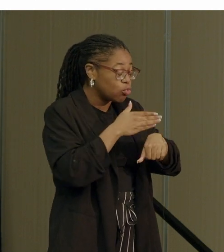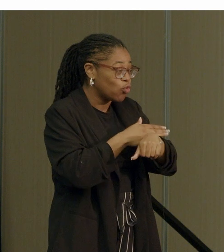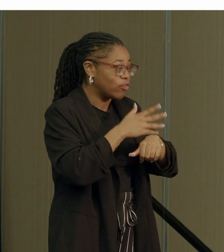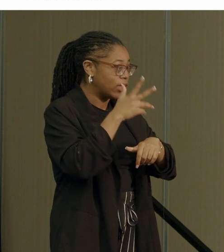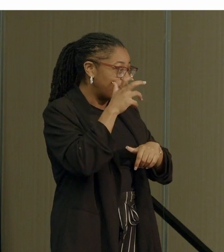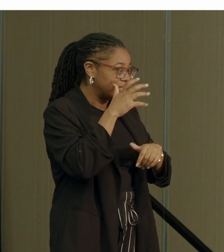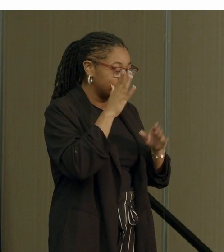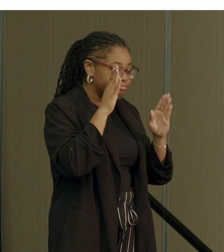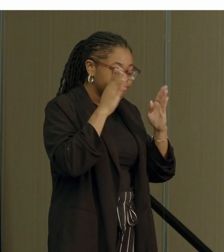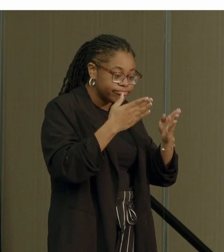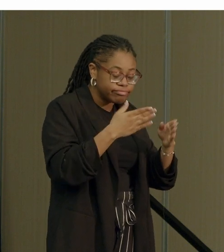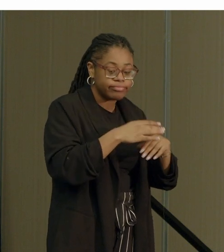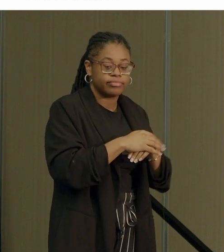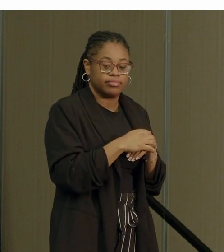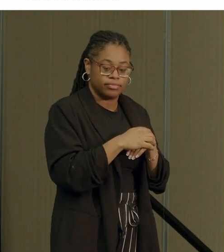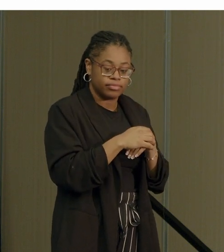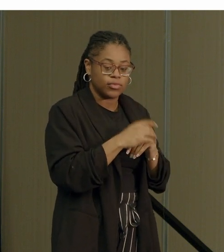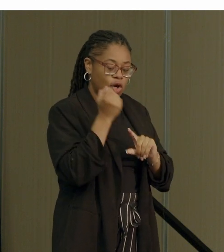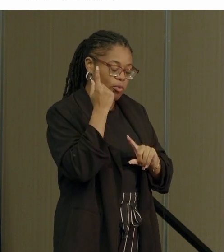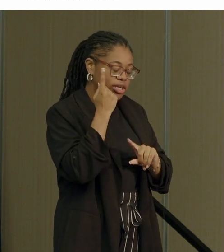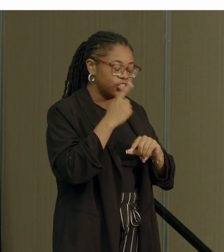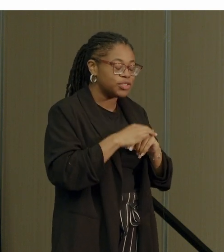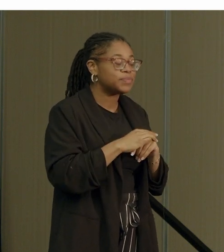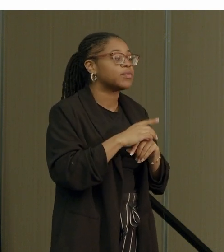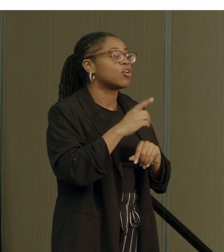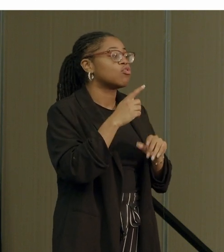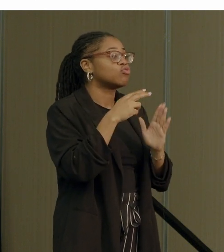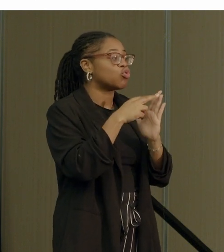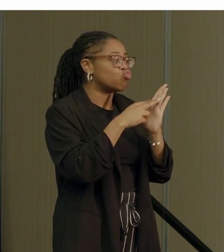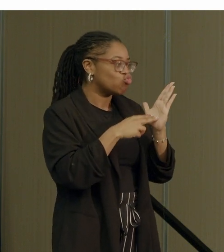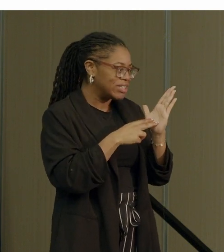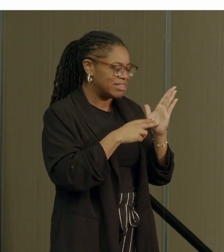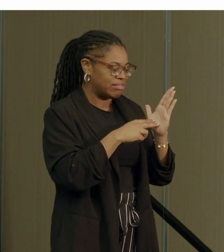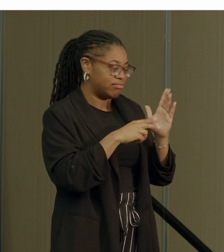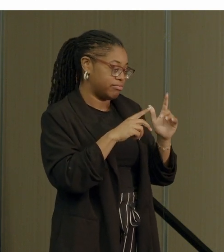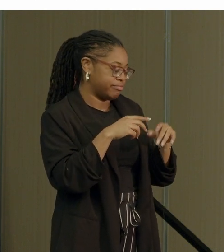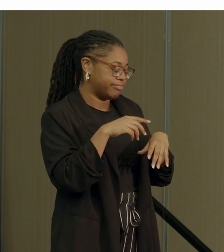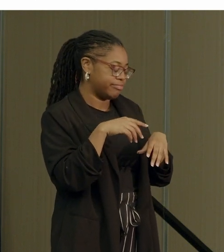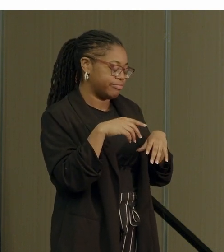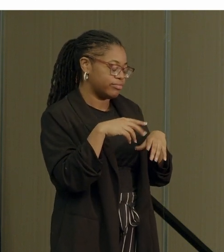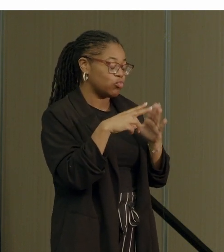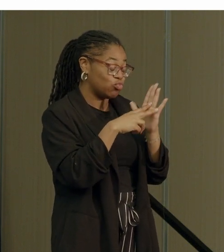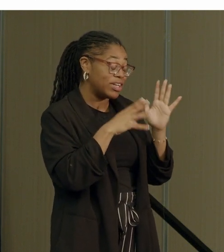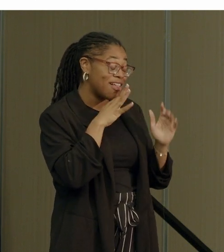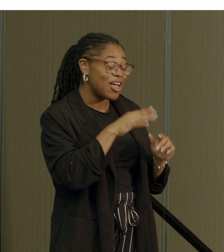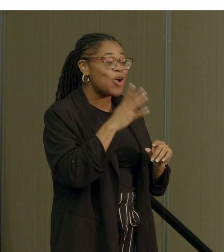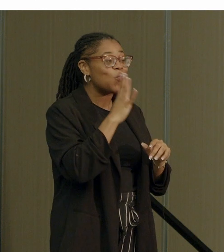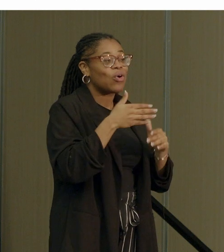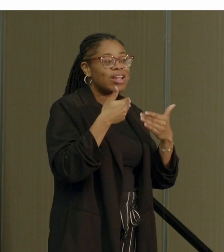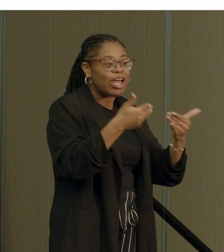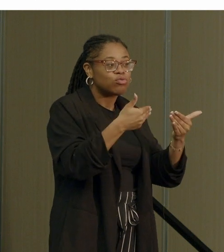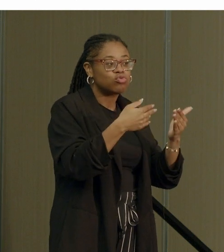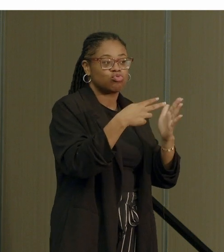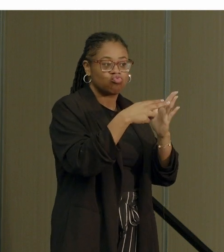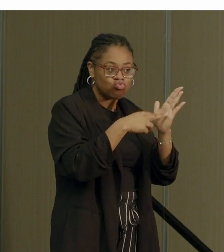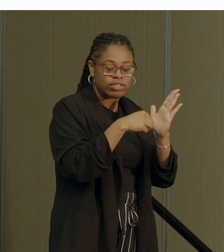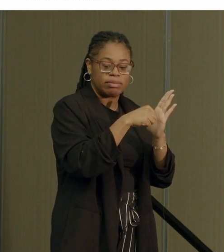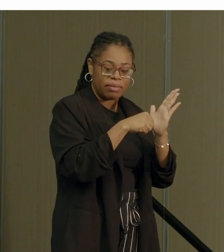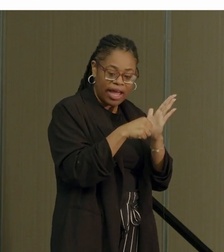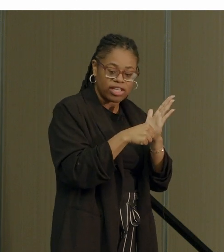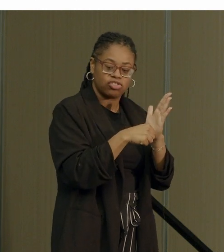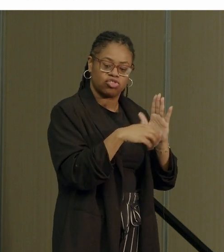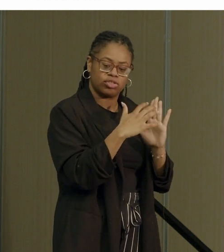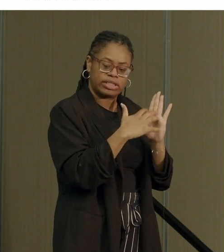comprehension. Read Aloud will allow you to play pages, text-dense pages,